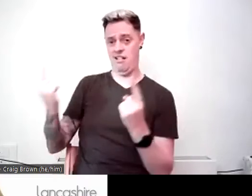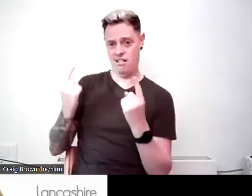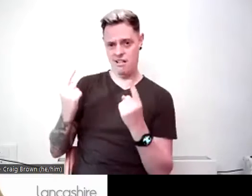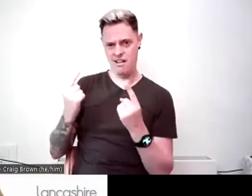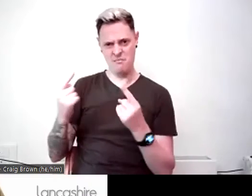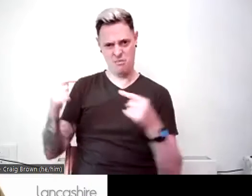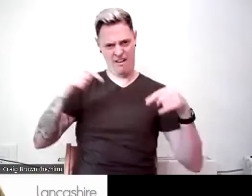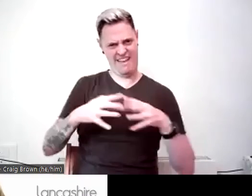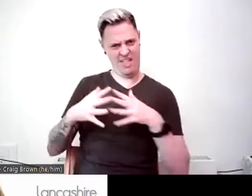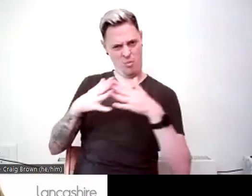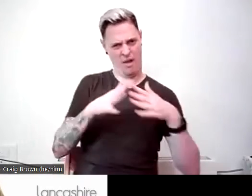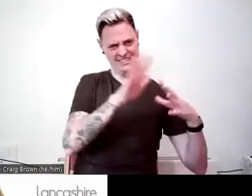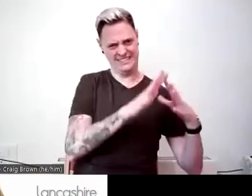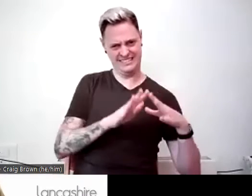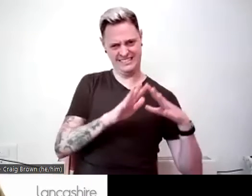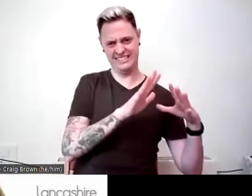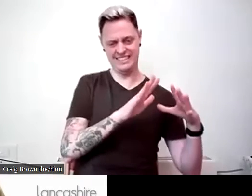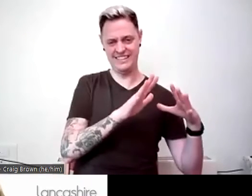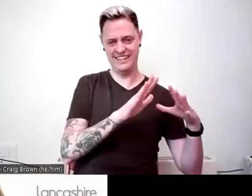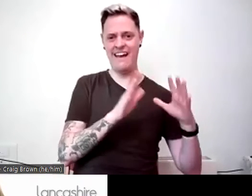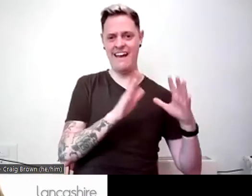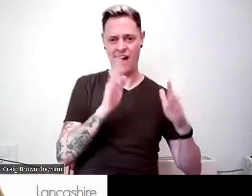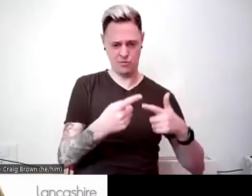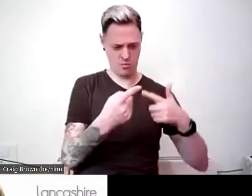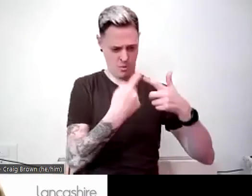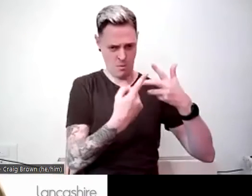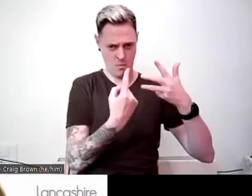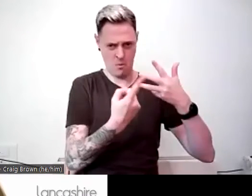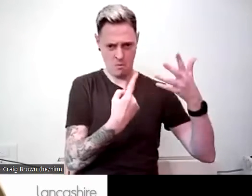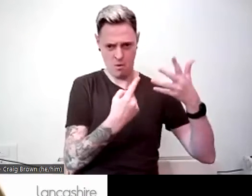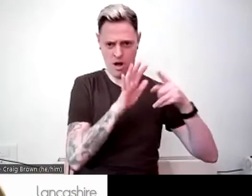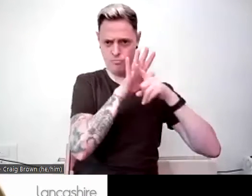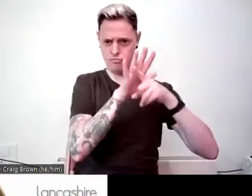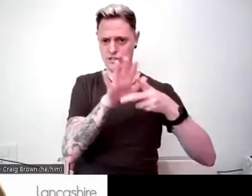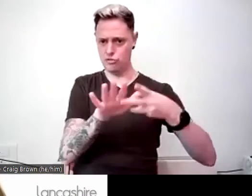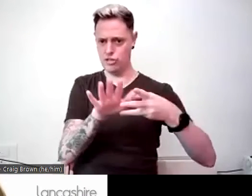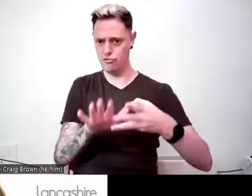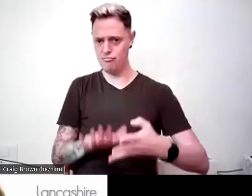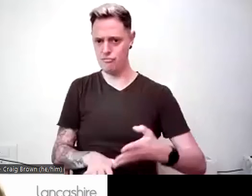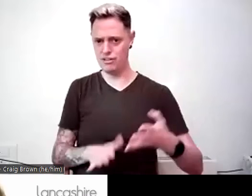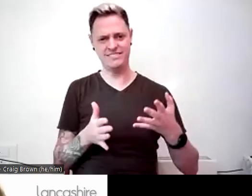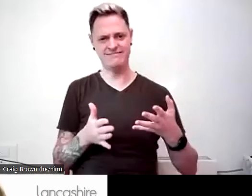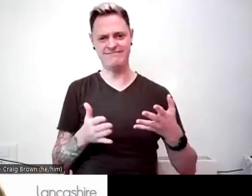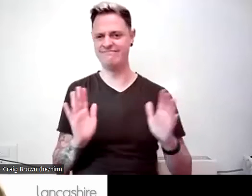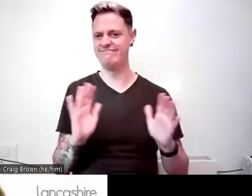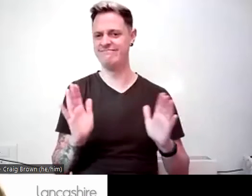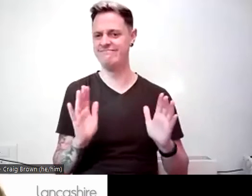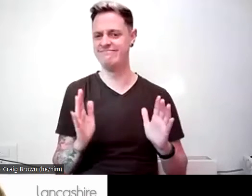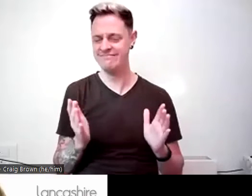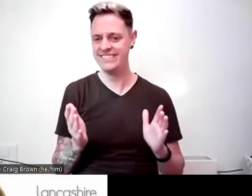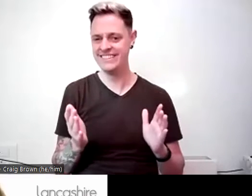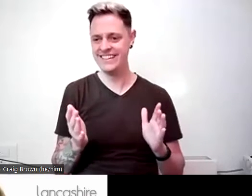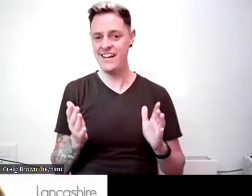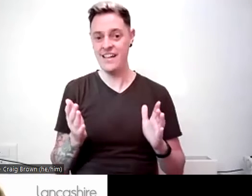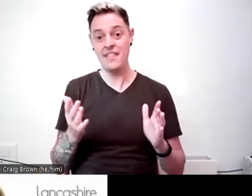it fits into these systems of oppression so well, or the way it's been